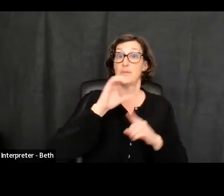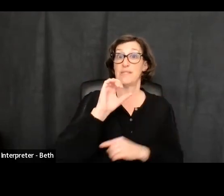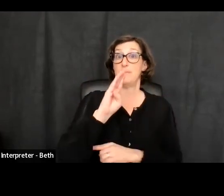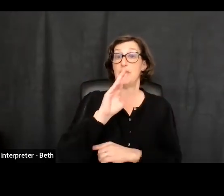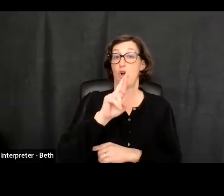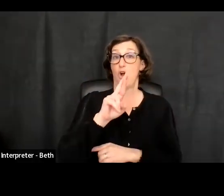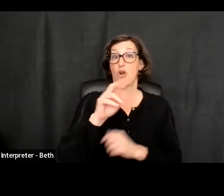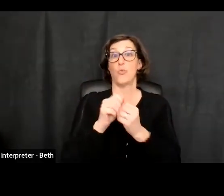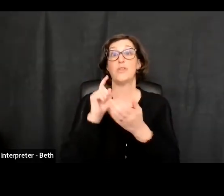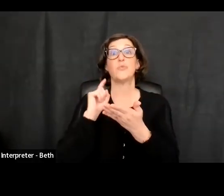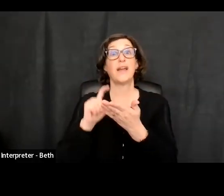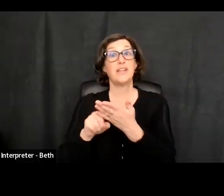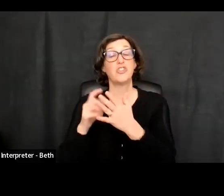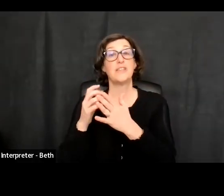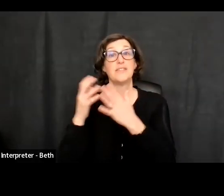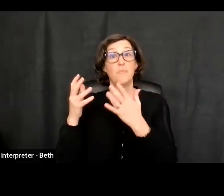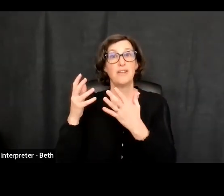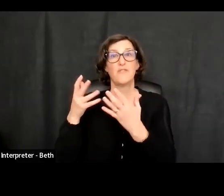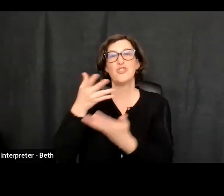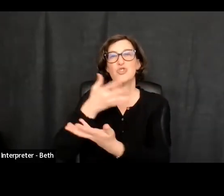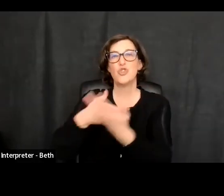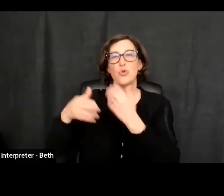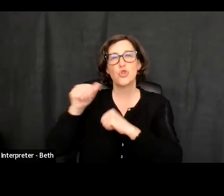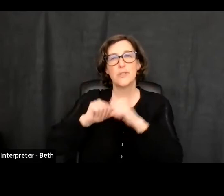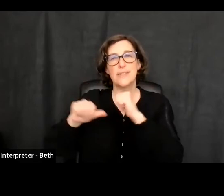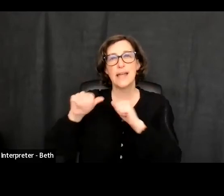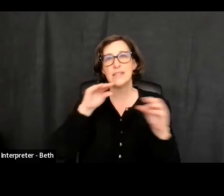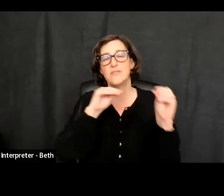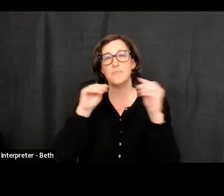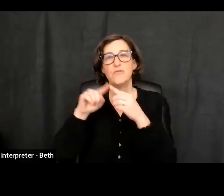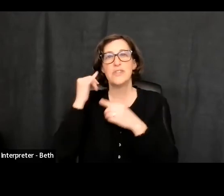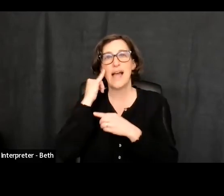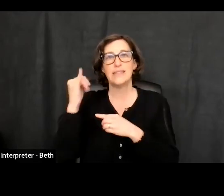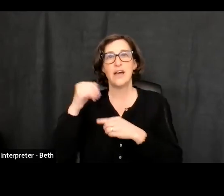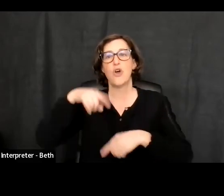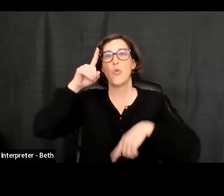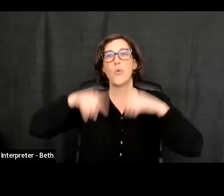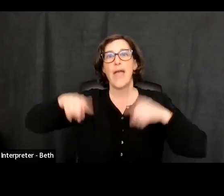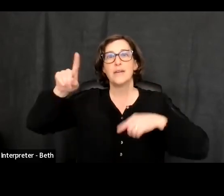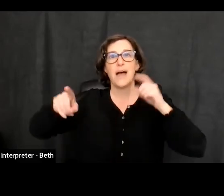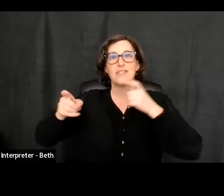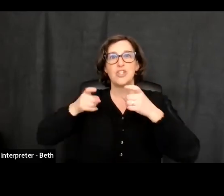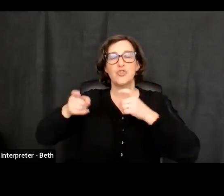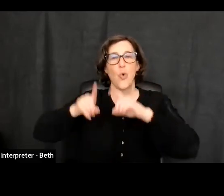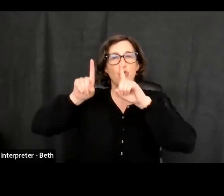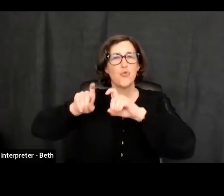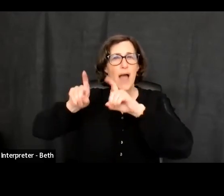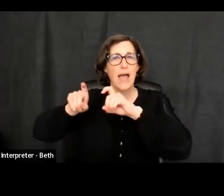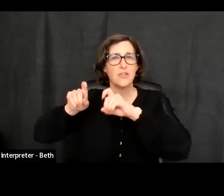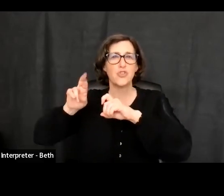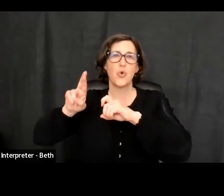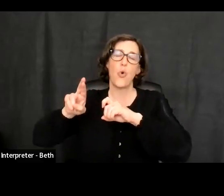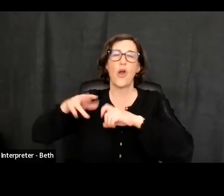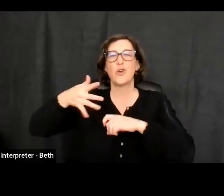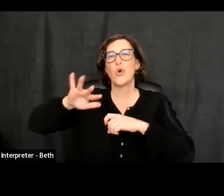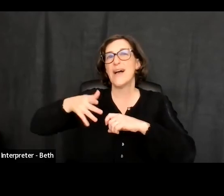recognition that so much, even of the social sciences, has moved towards this idea of randomized controlled trials or even